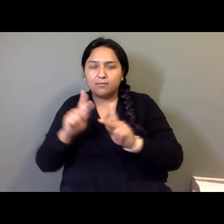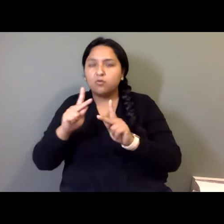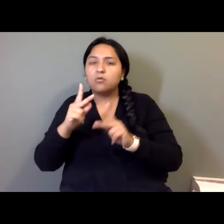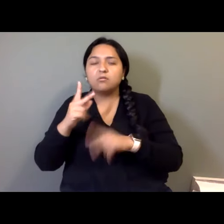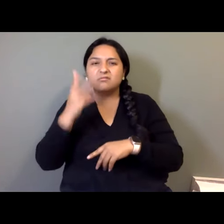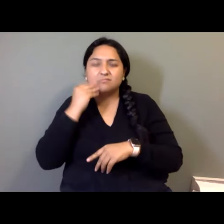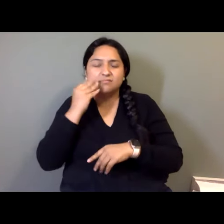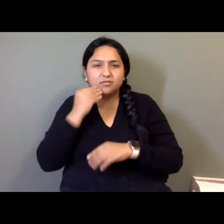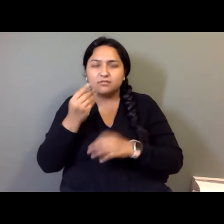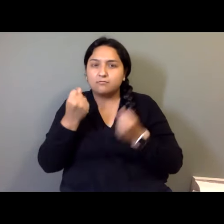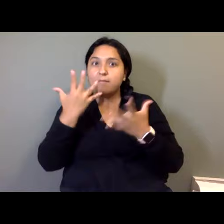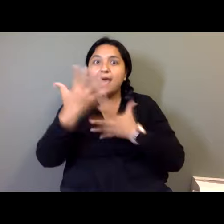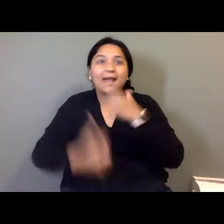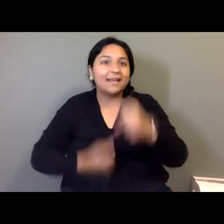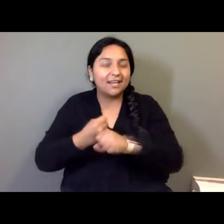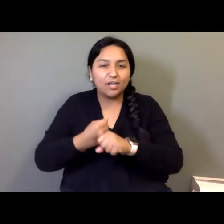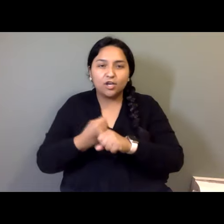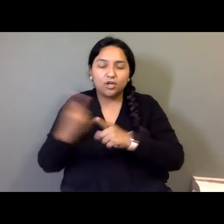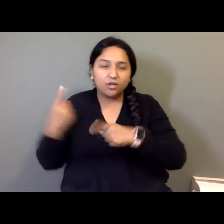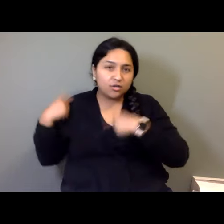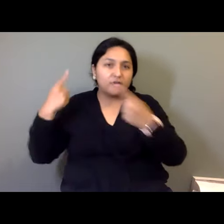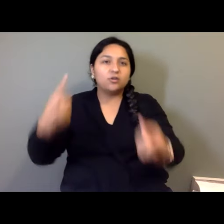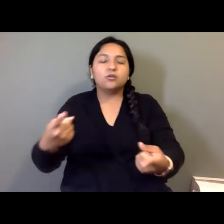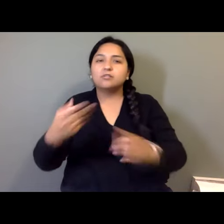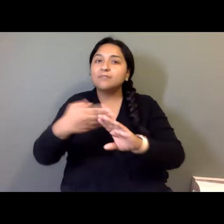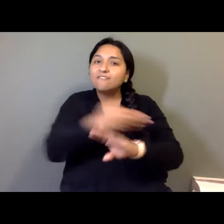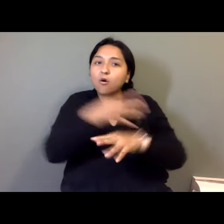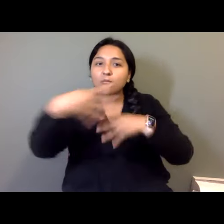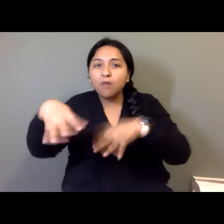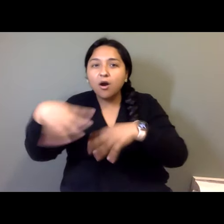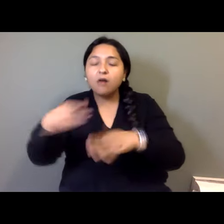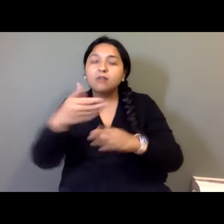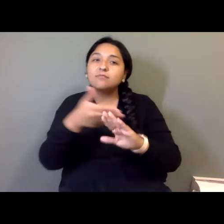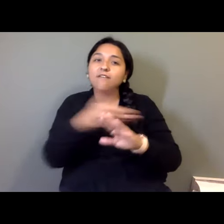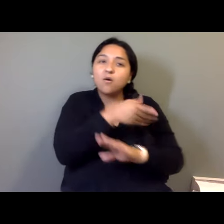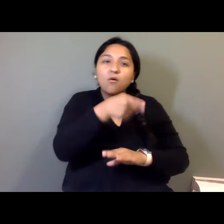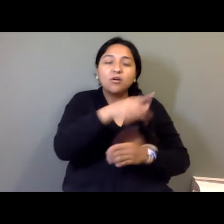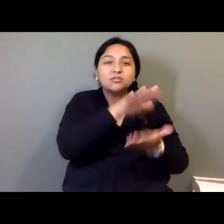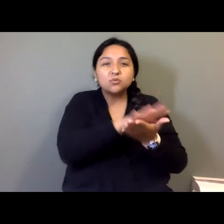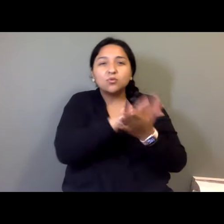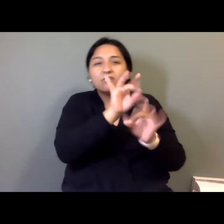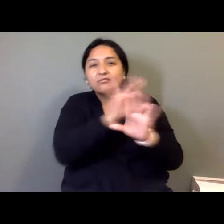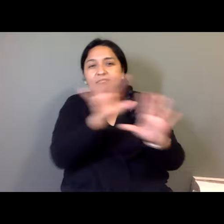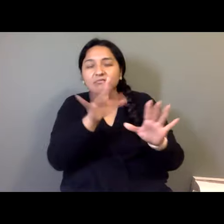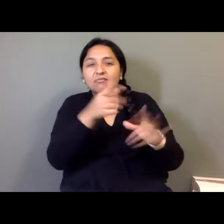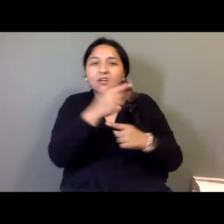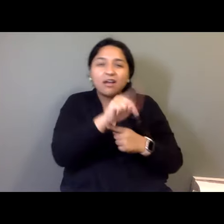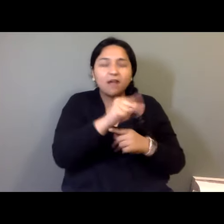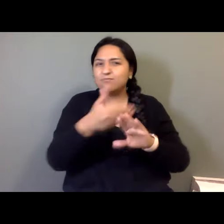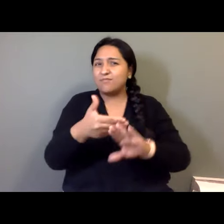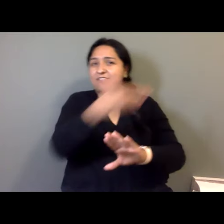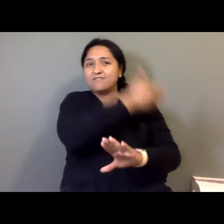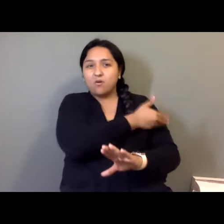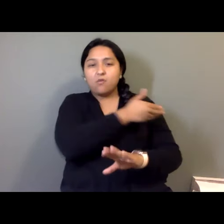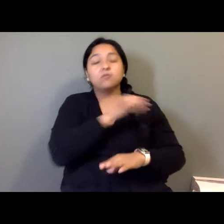even existed, years before all of these gun violence issues happened in schools. And I think that was the beginning